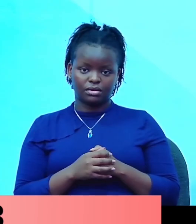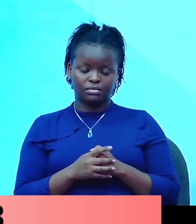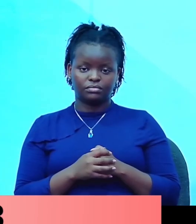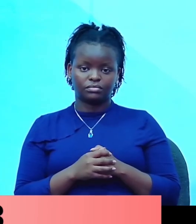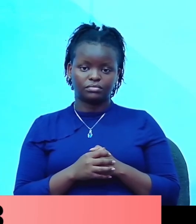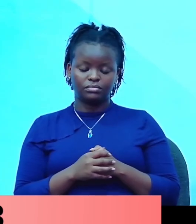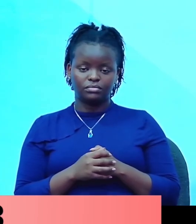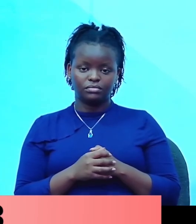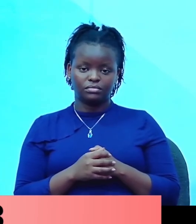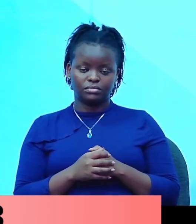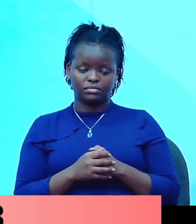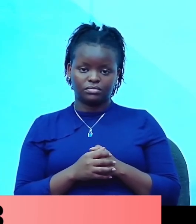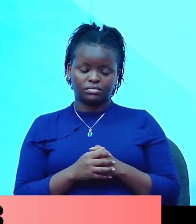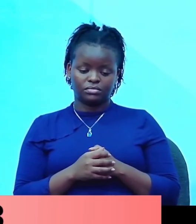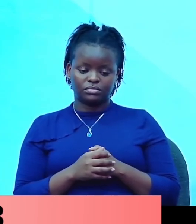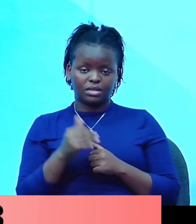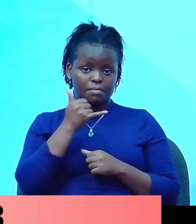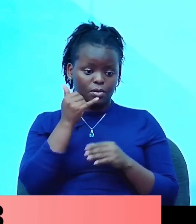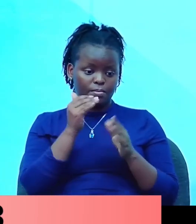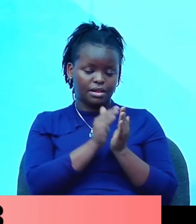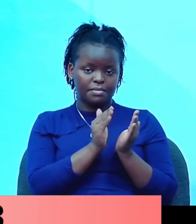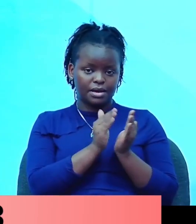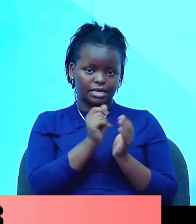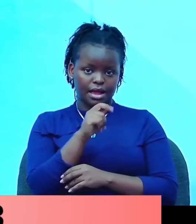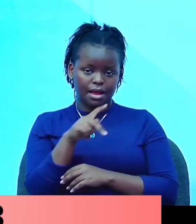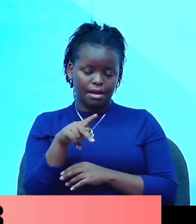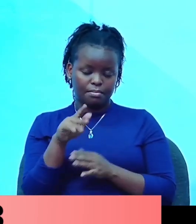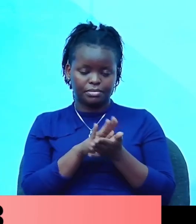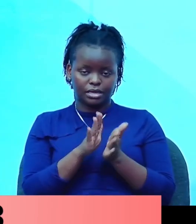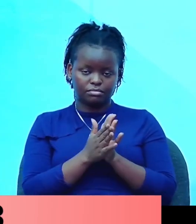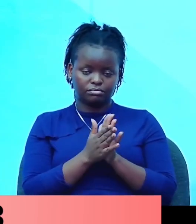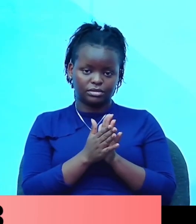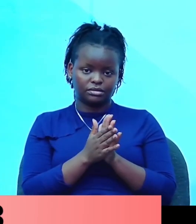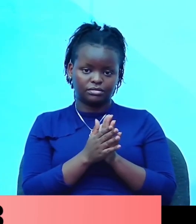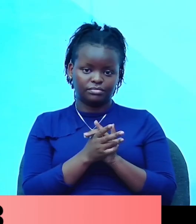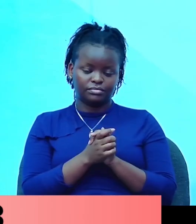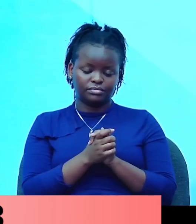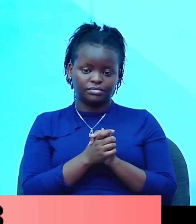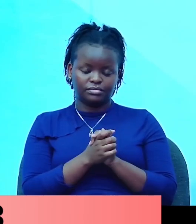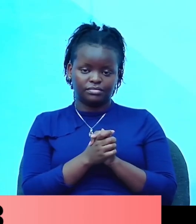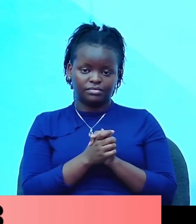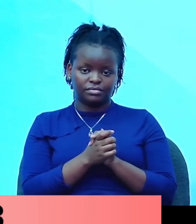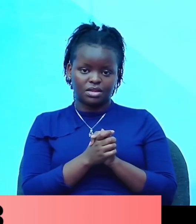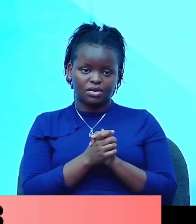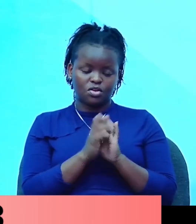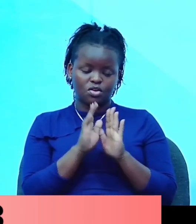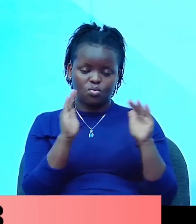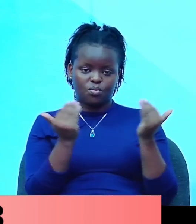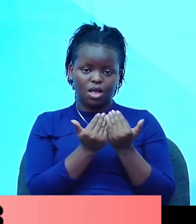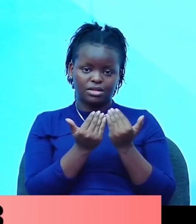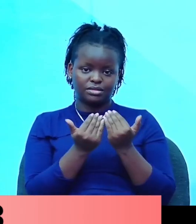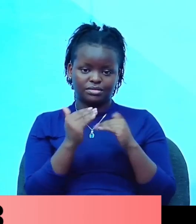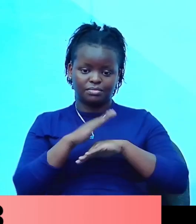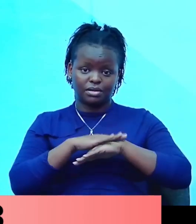Nice. So the mobile banking app becomes your be all do all type of platform. Works for